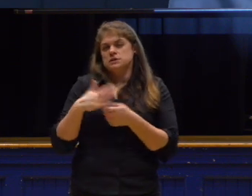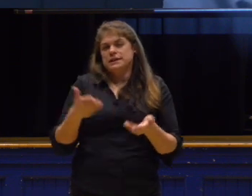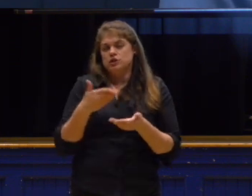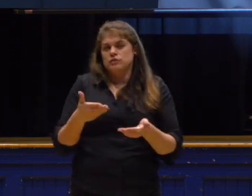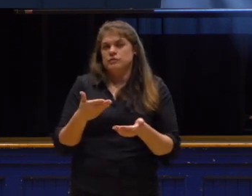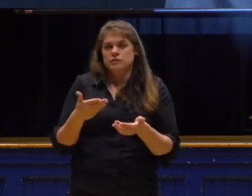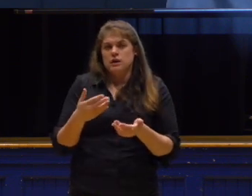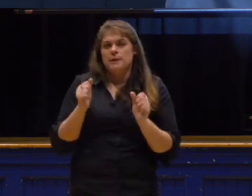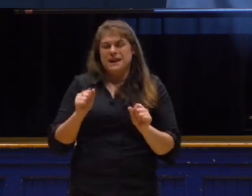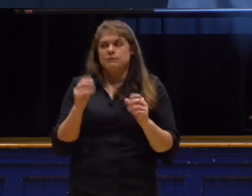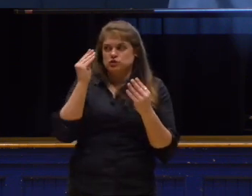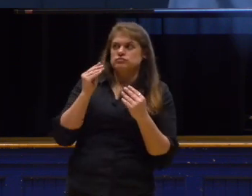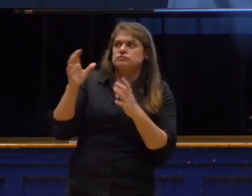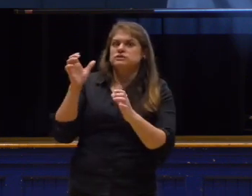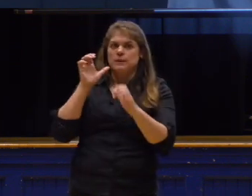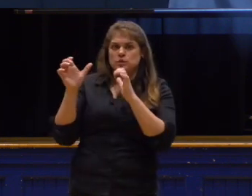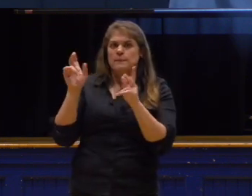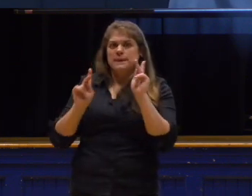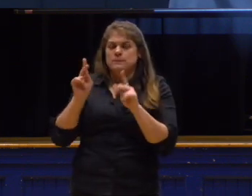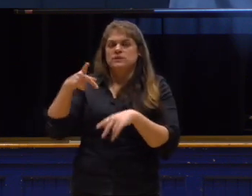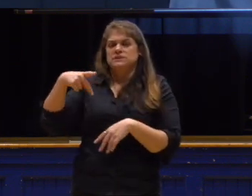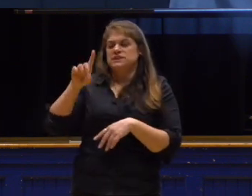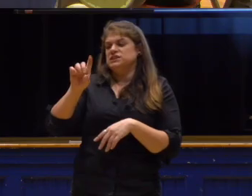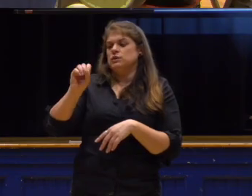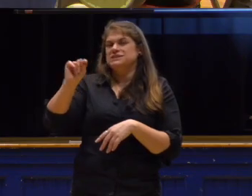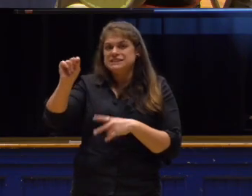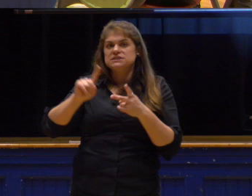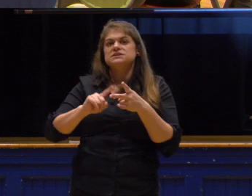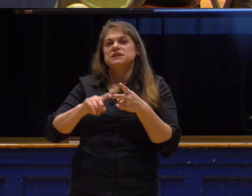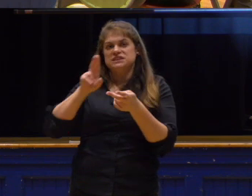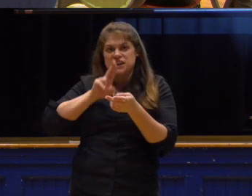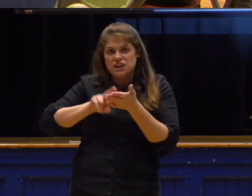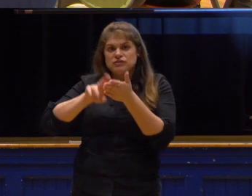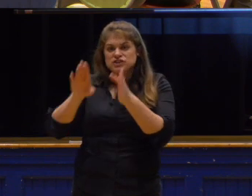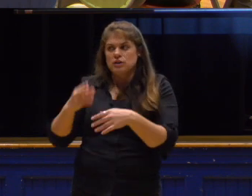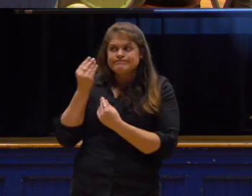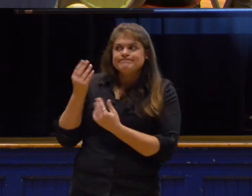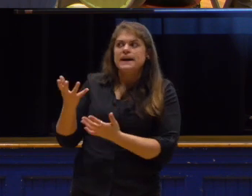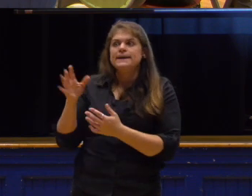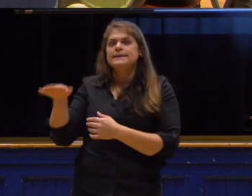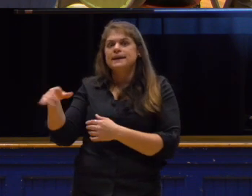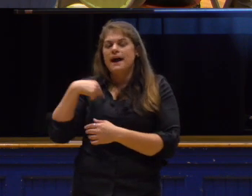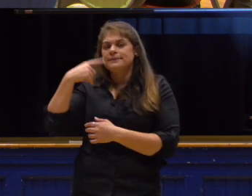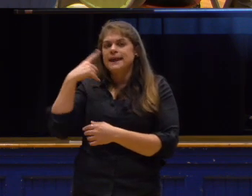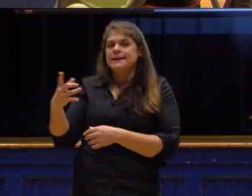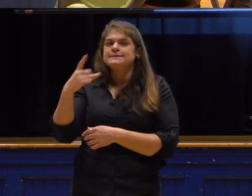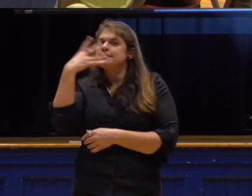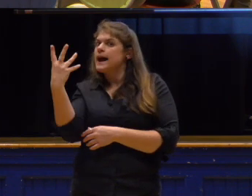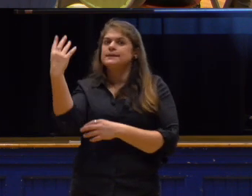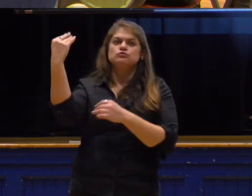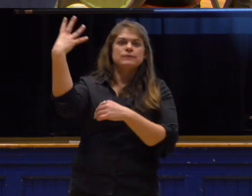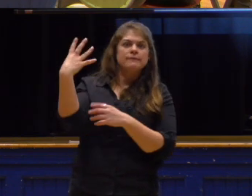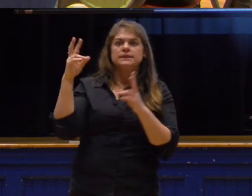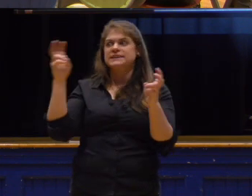here, and being able to get information to the people at the DOT and to the contractor to be able to say, hey, we think this is a traffic